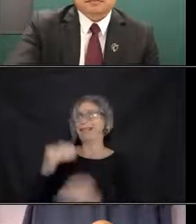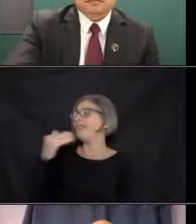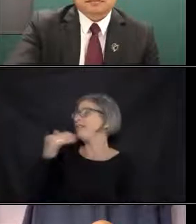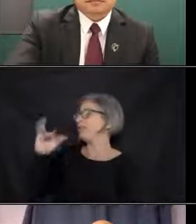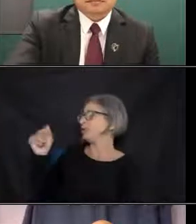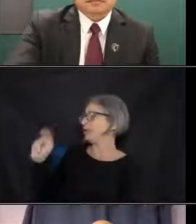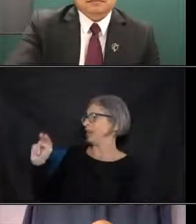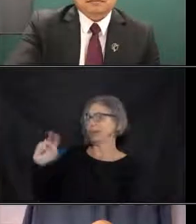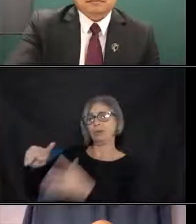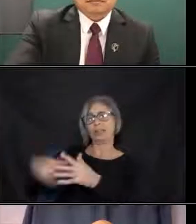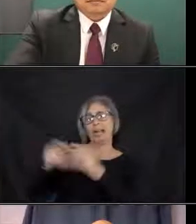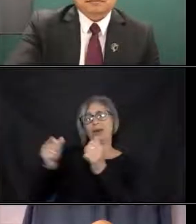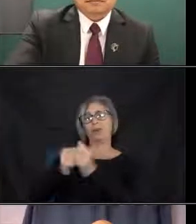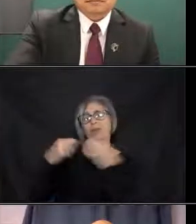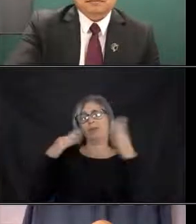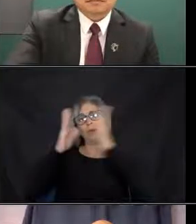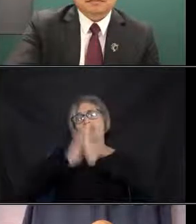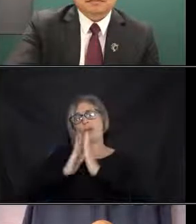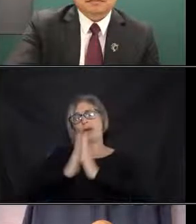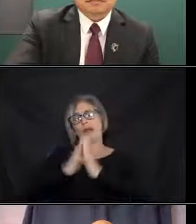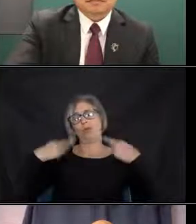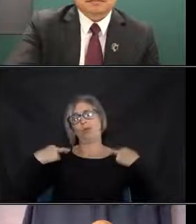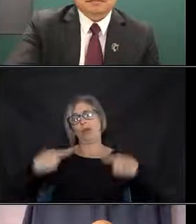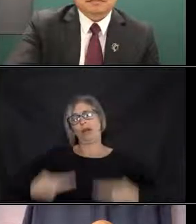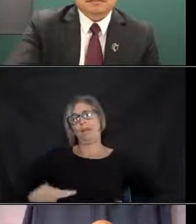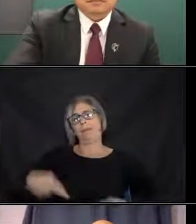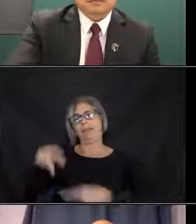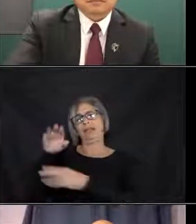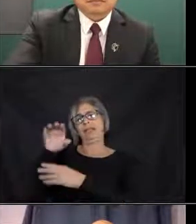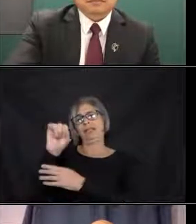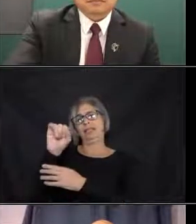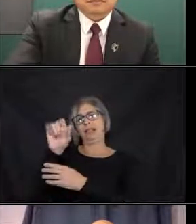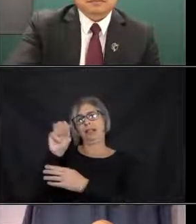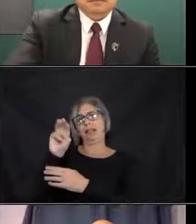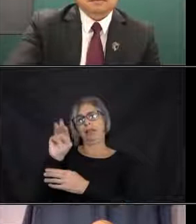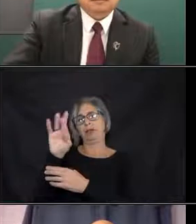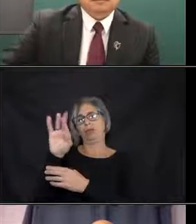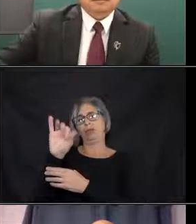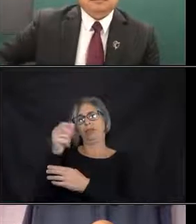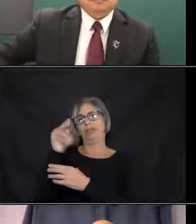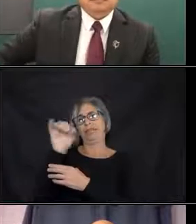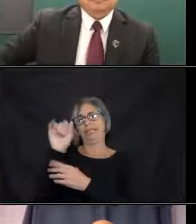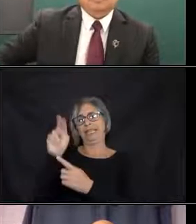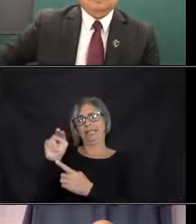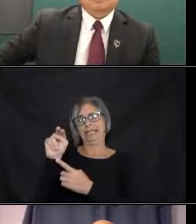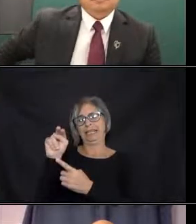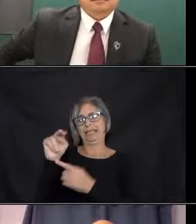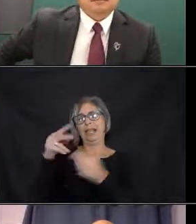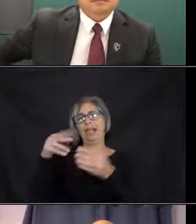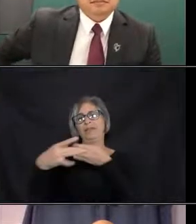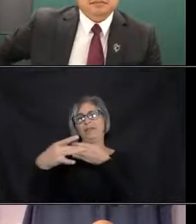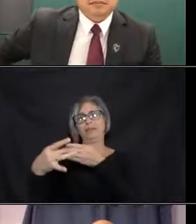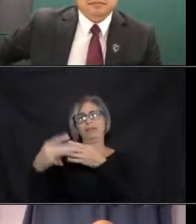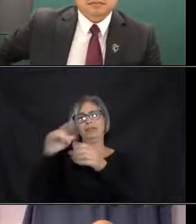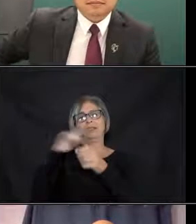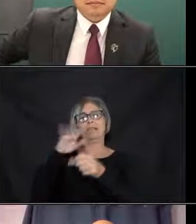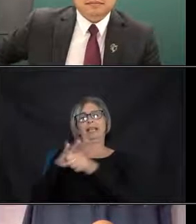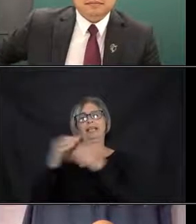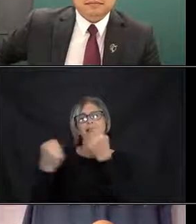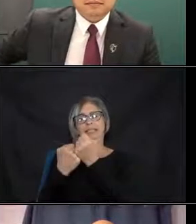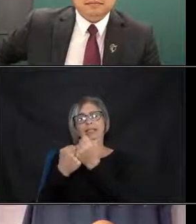We will start off with an invocation by Rabbi Dr. Solomon Rothstein, the police chaplain, followed by the Pledge of Allegiance led by Commissioner